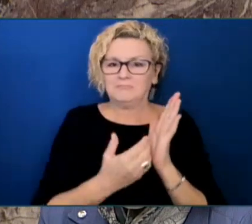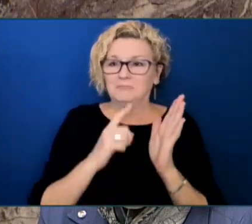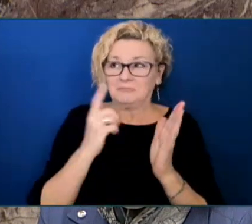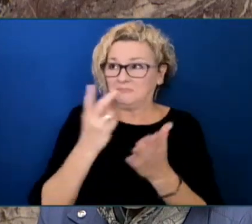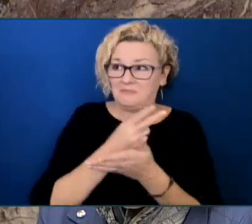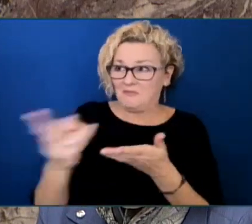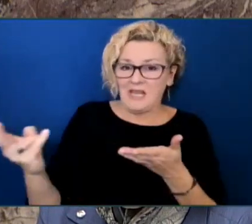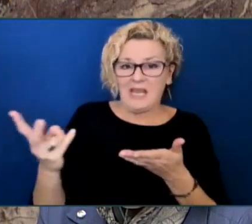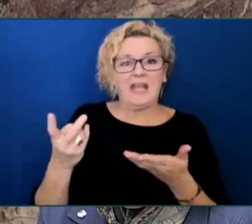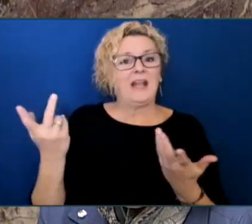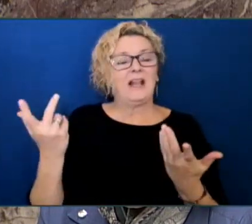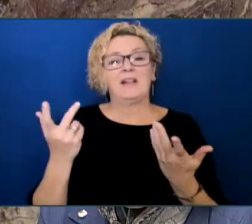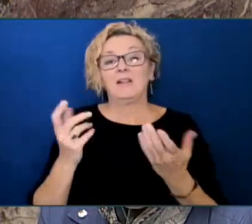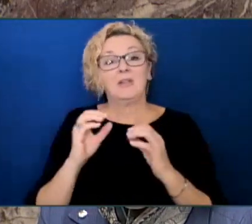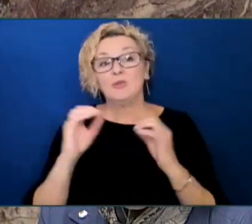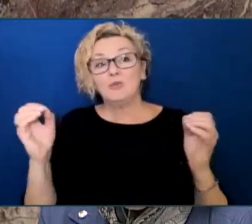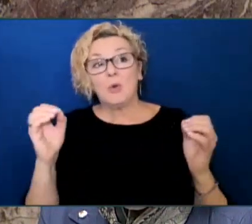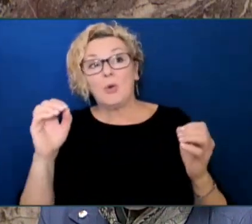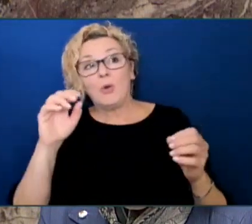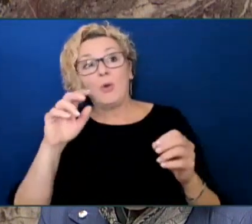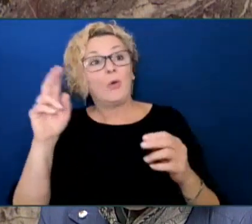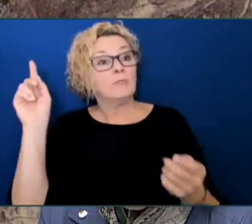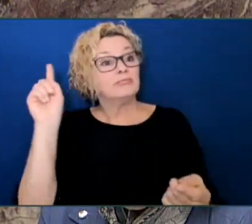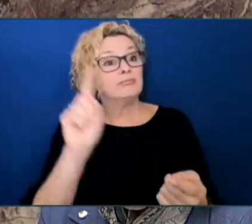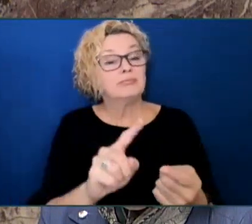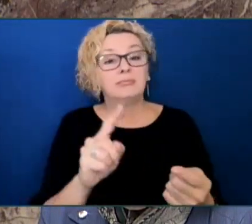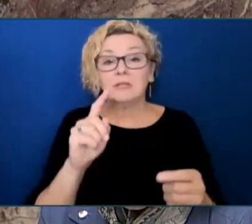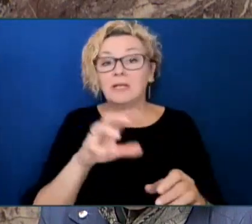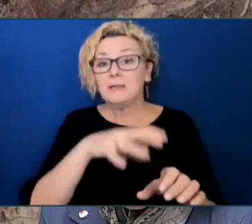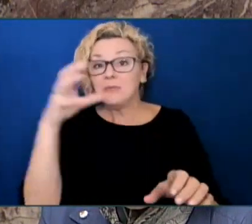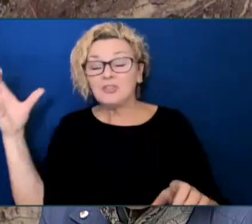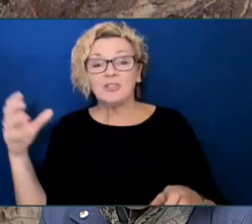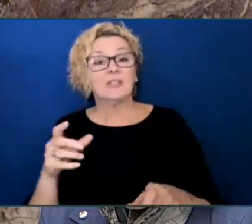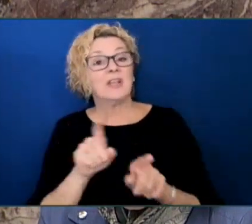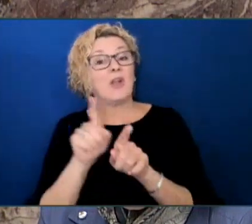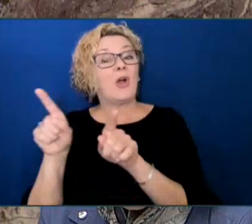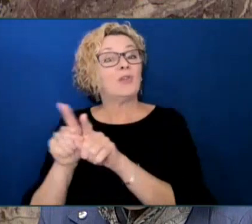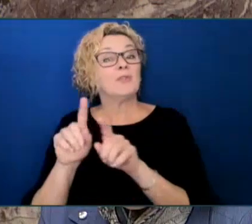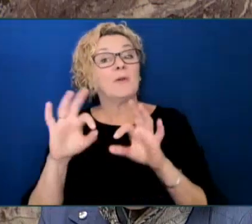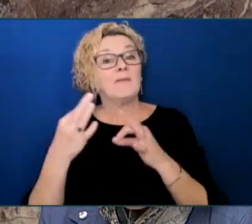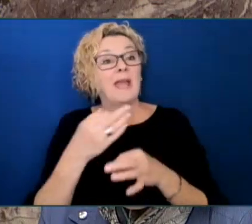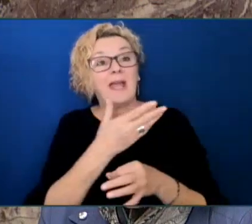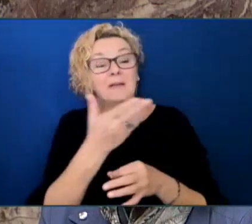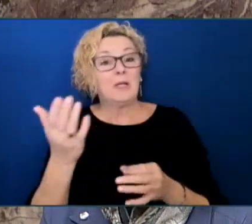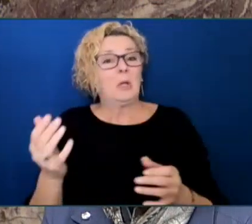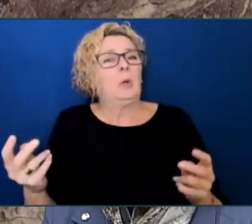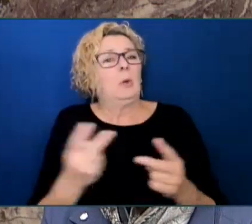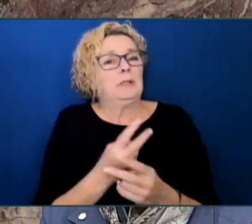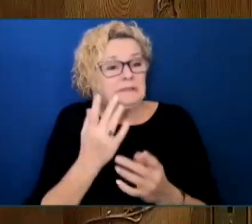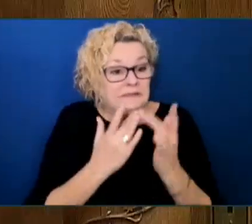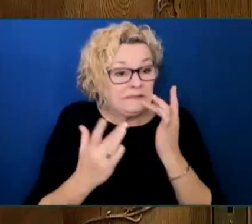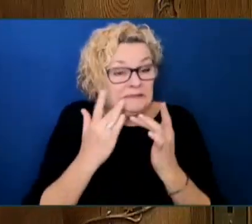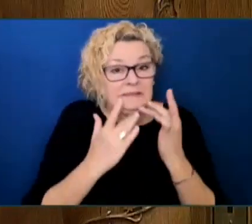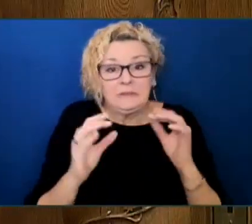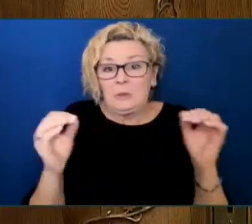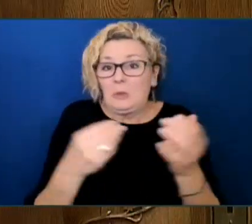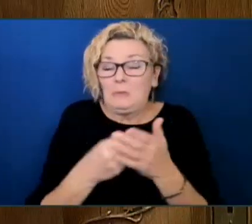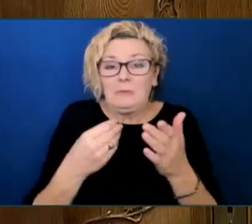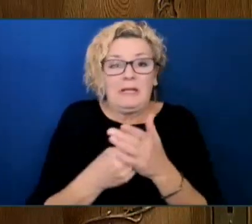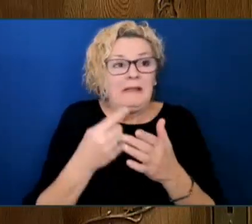devastates families' incomes and funding for health care and other critical services?